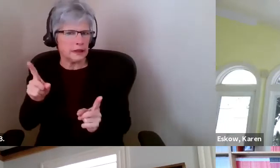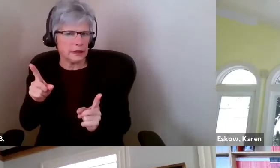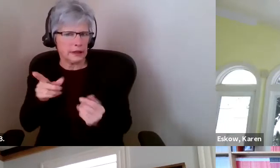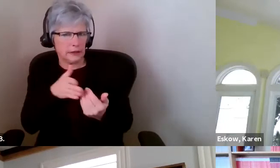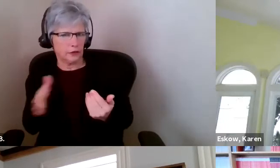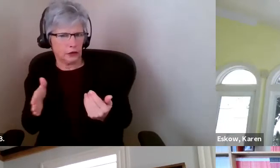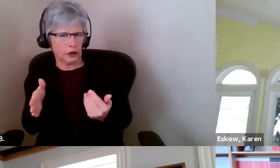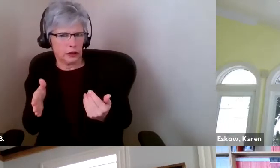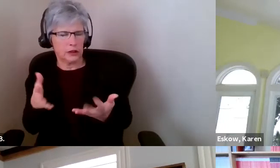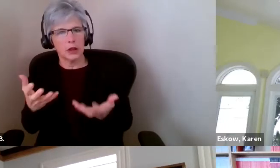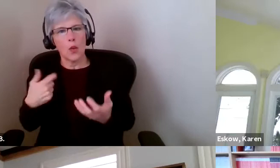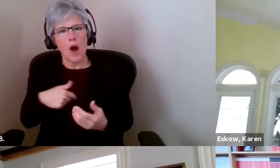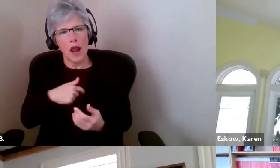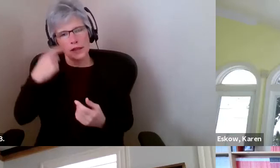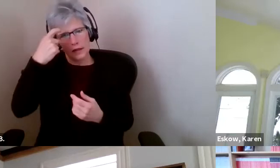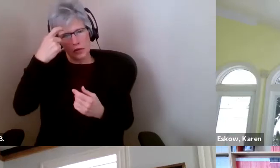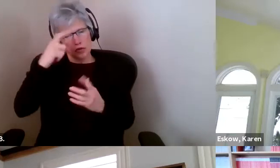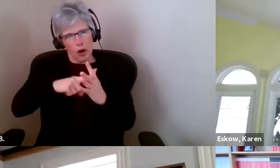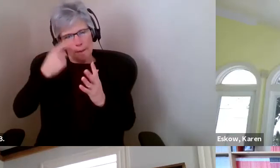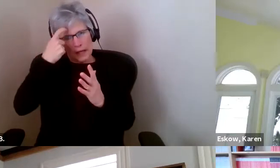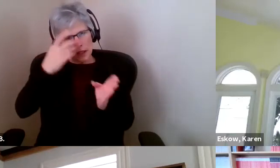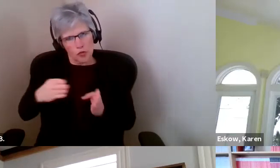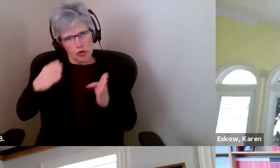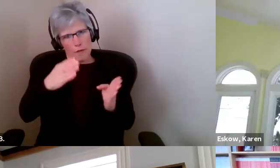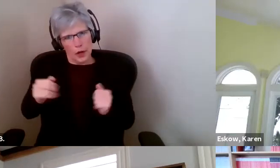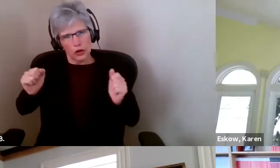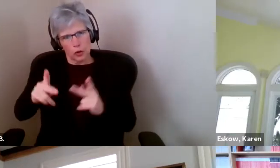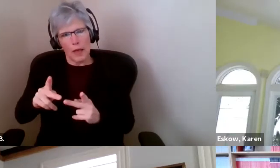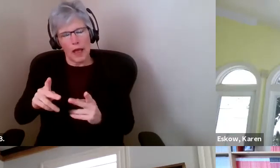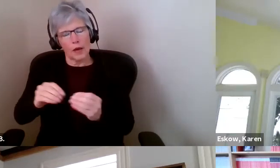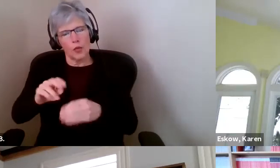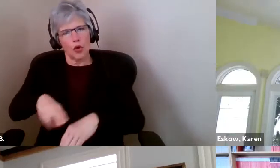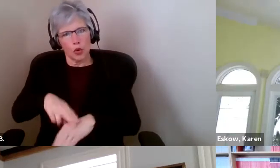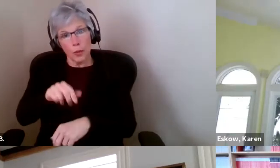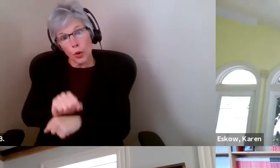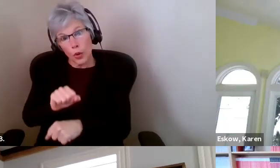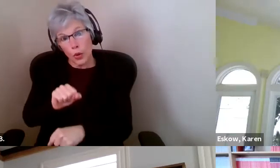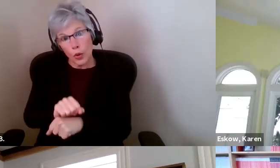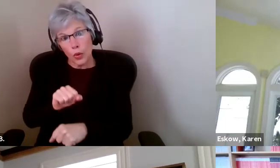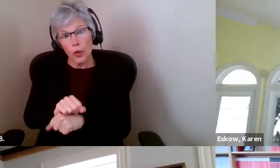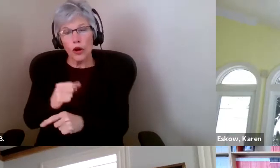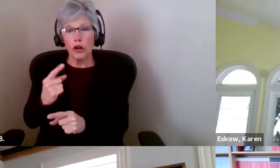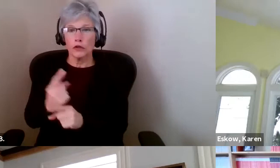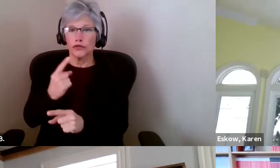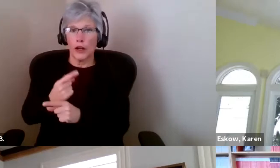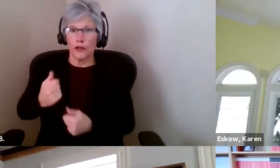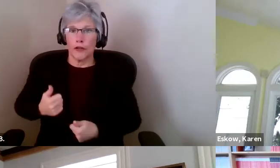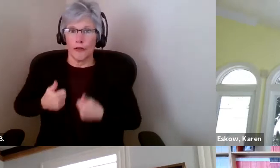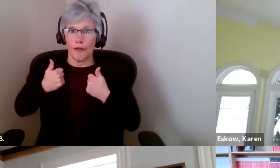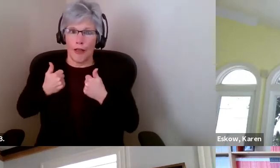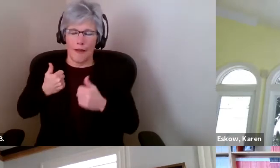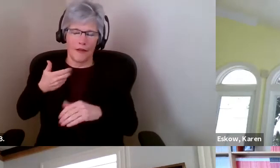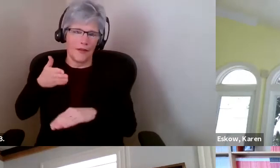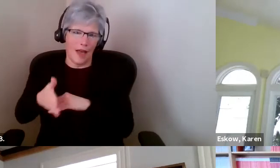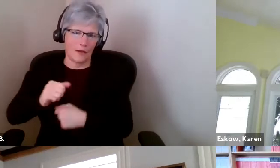actually go back to a more normal work and ordinary life, anticipating post-COVID world. And one of the things that